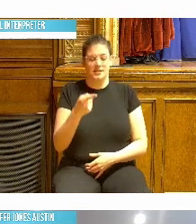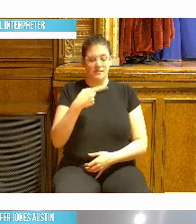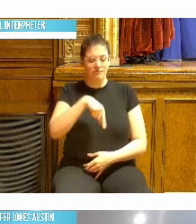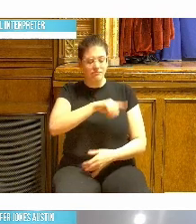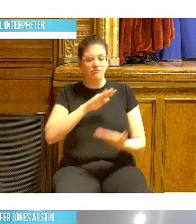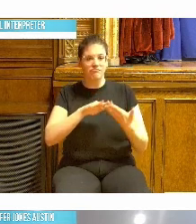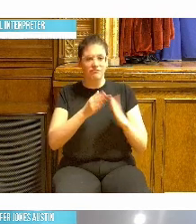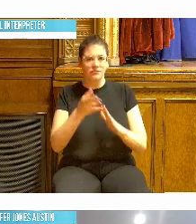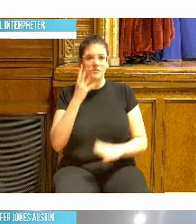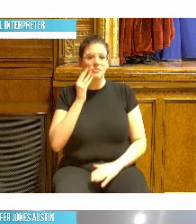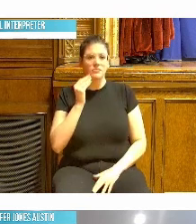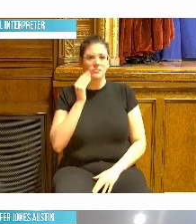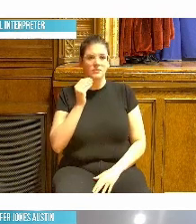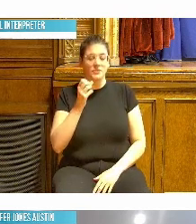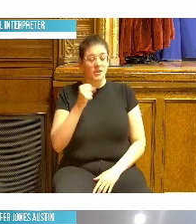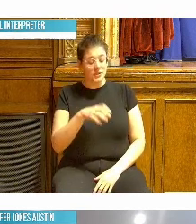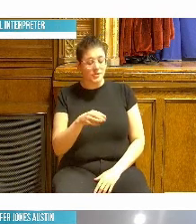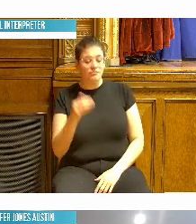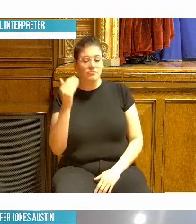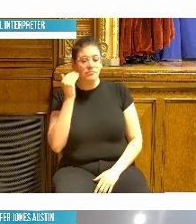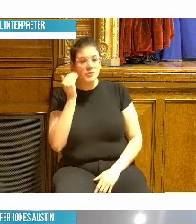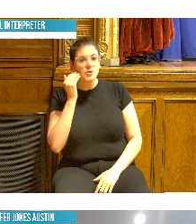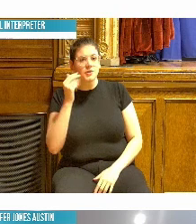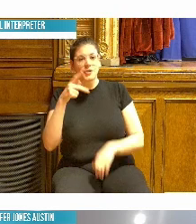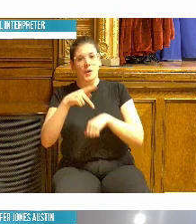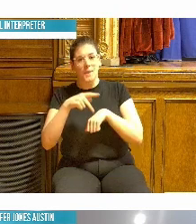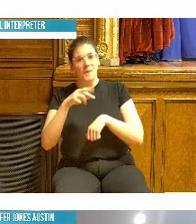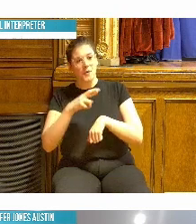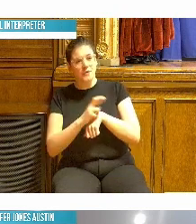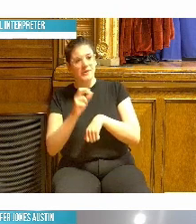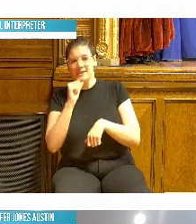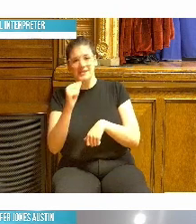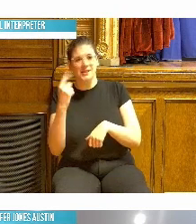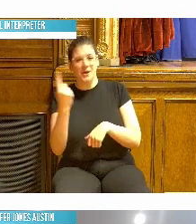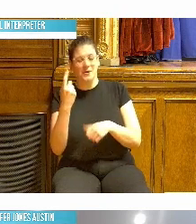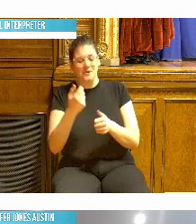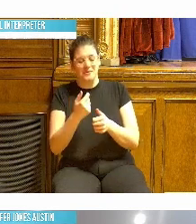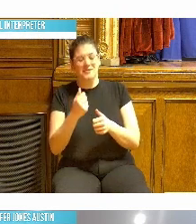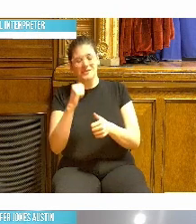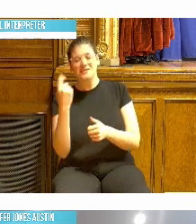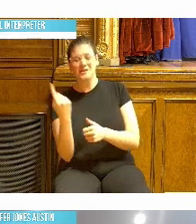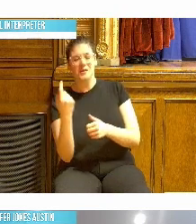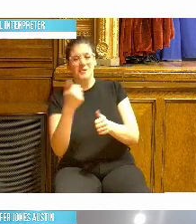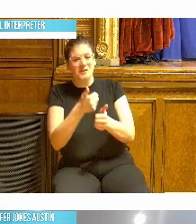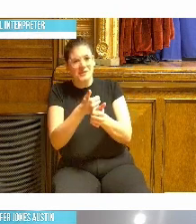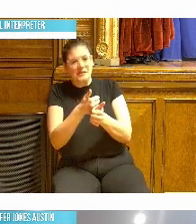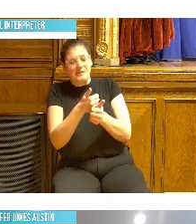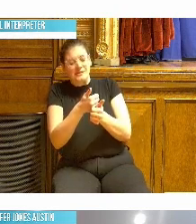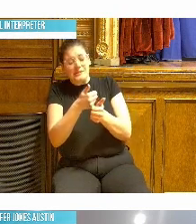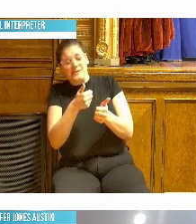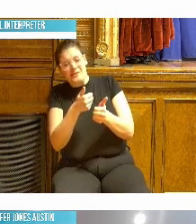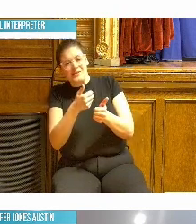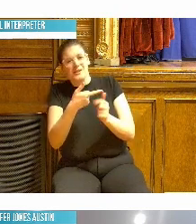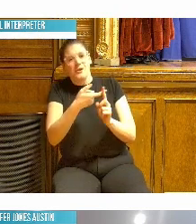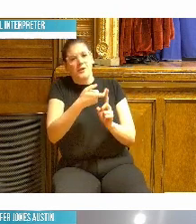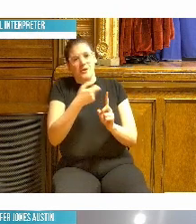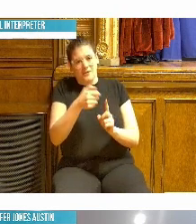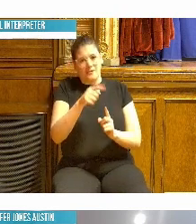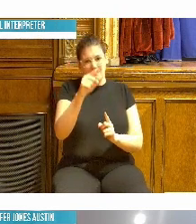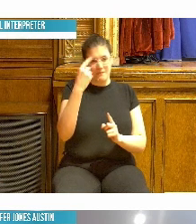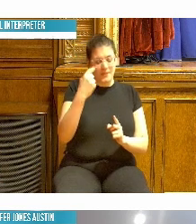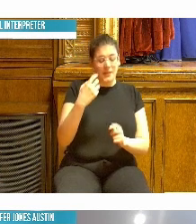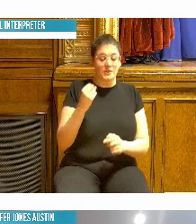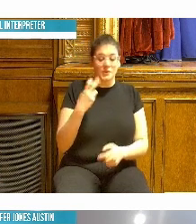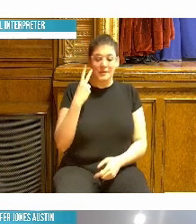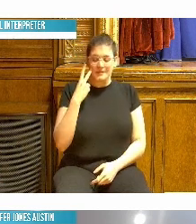default, you guys know the Puerto Rican community is always not too far behind, and now we're seeing a whole new wave of Latinos that are